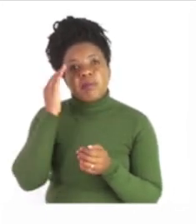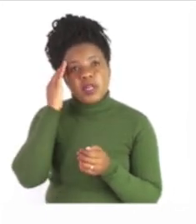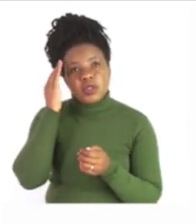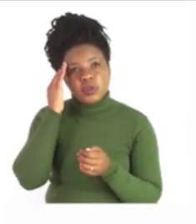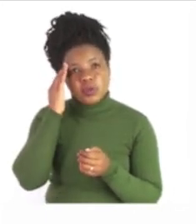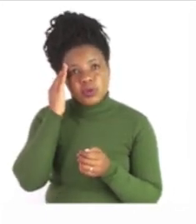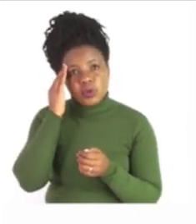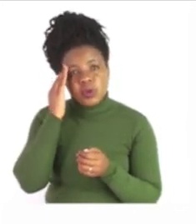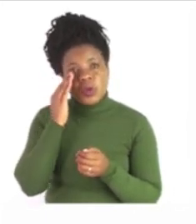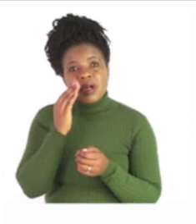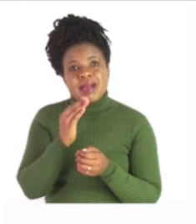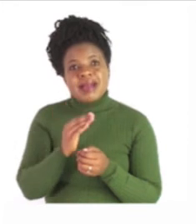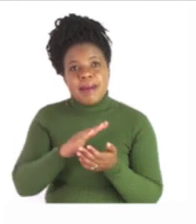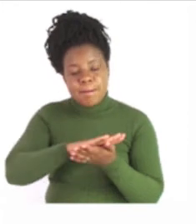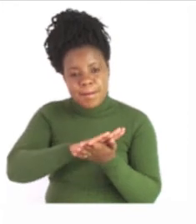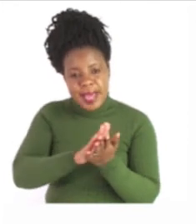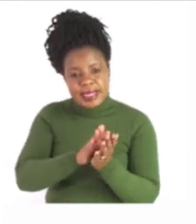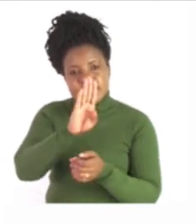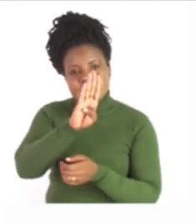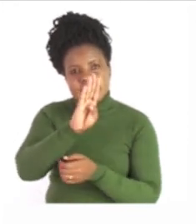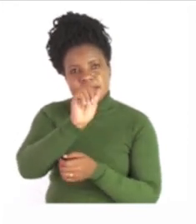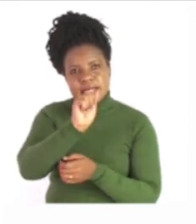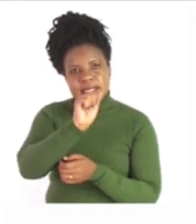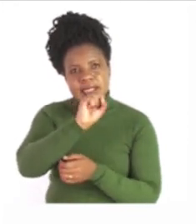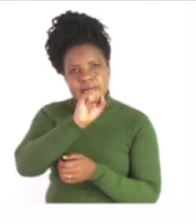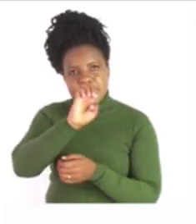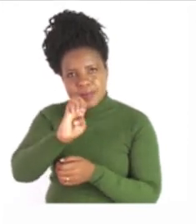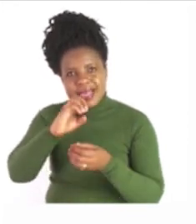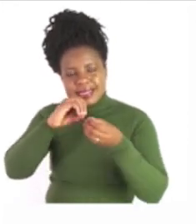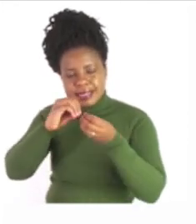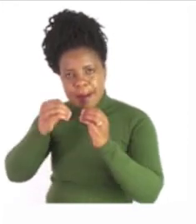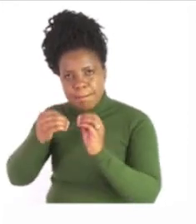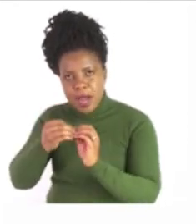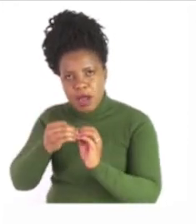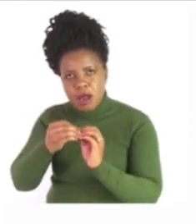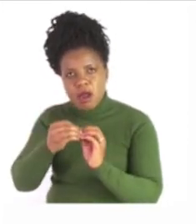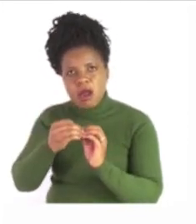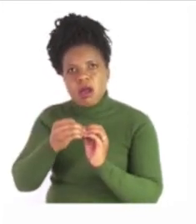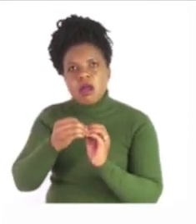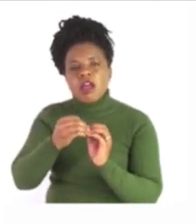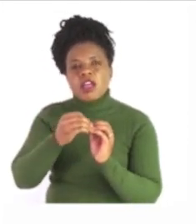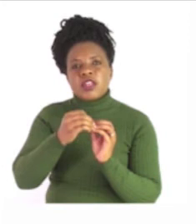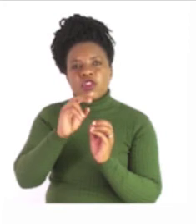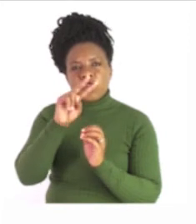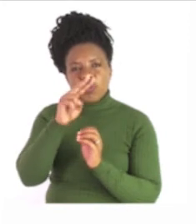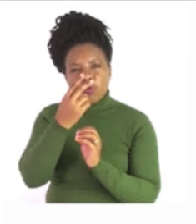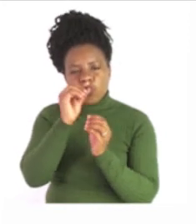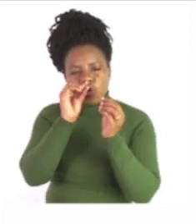the number are written. We have 3 squared, that gives you 9. So